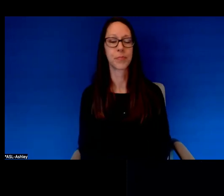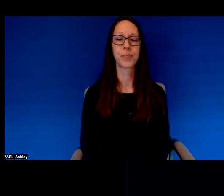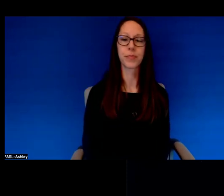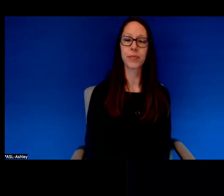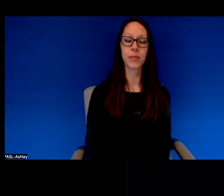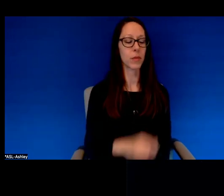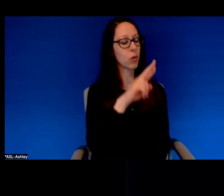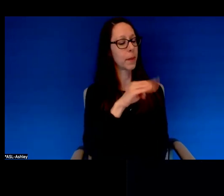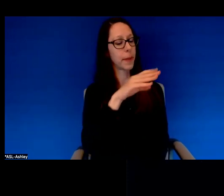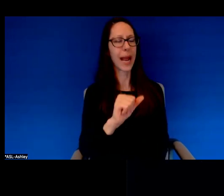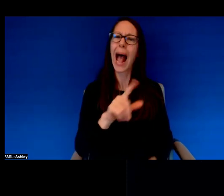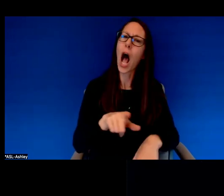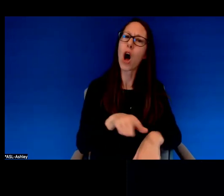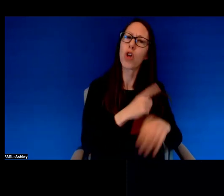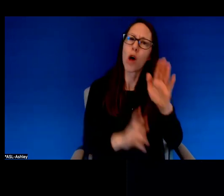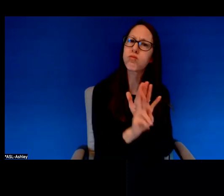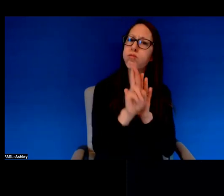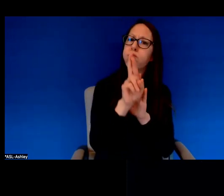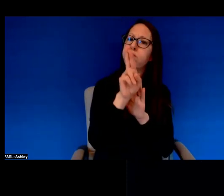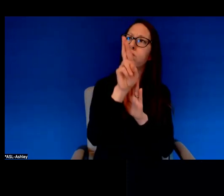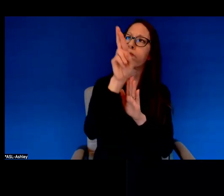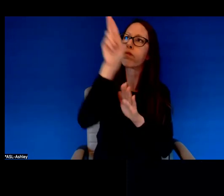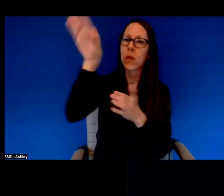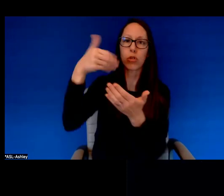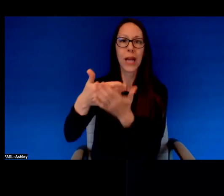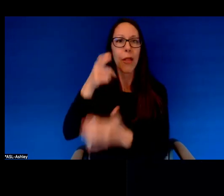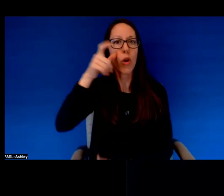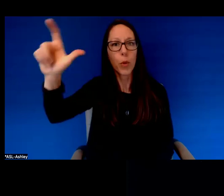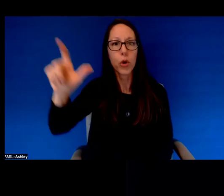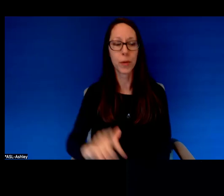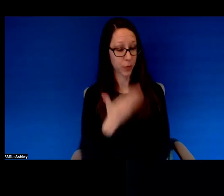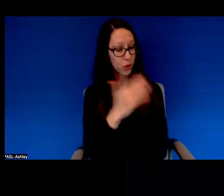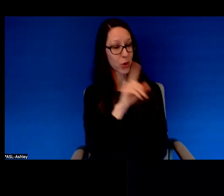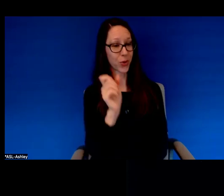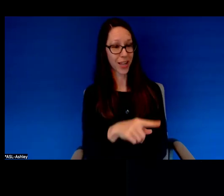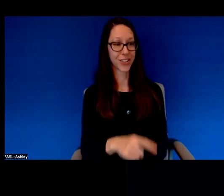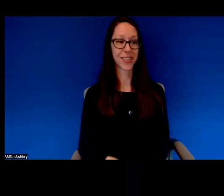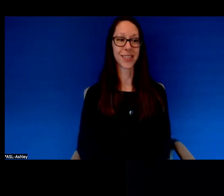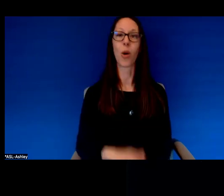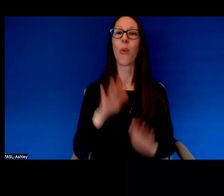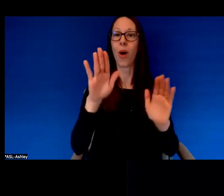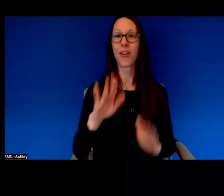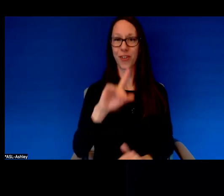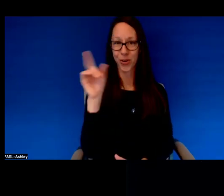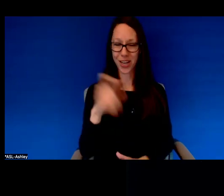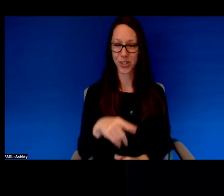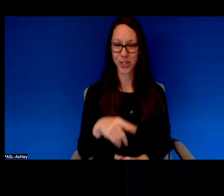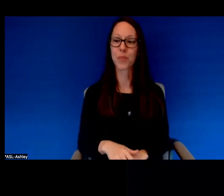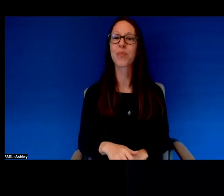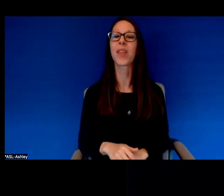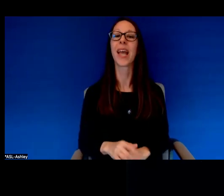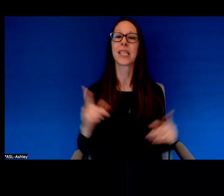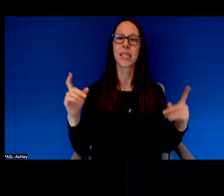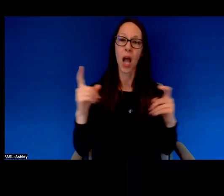long does it take to get to the moon? Oh, this is a great question. This is a really wonderful question. So it also has a